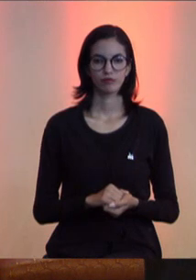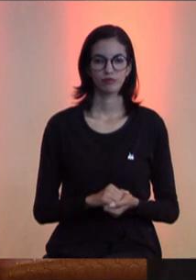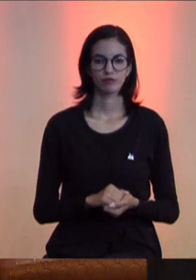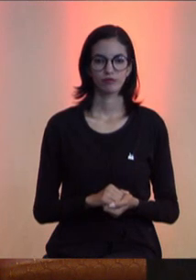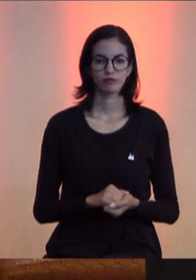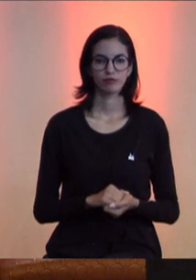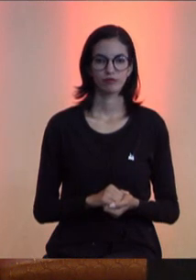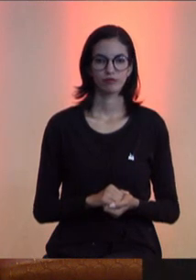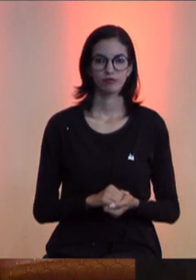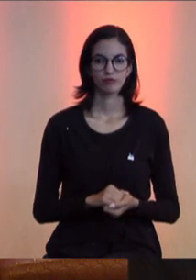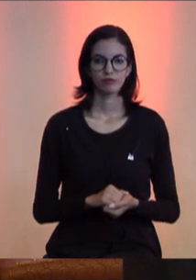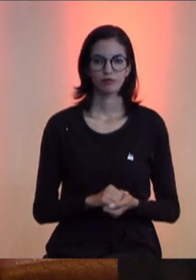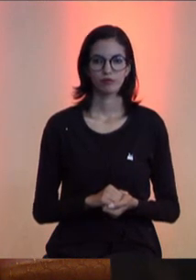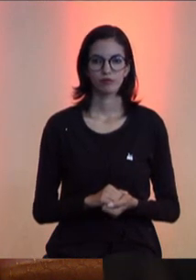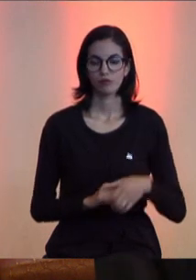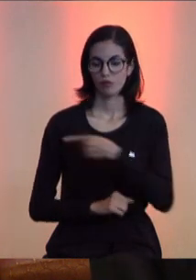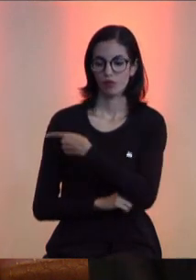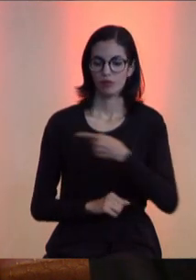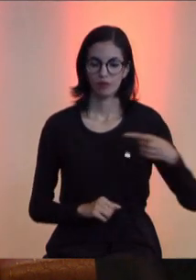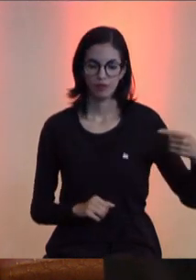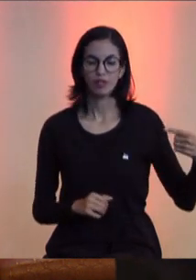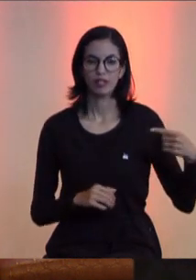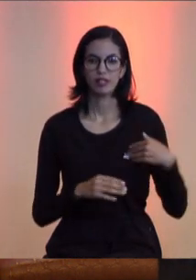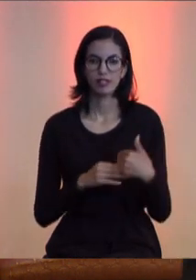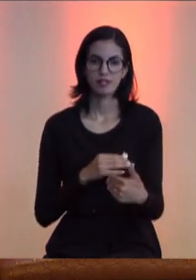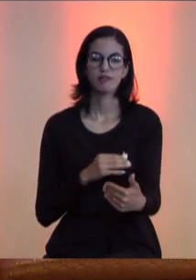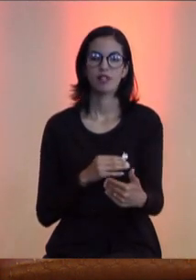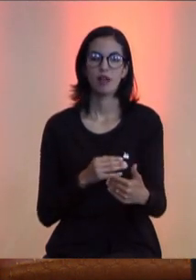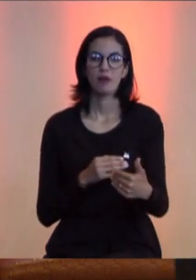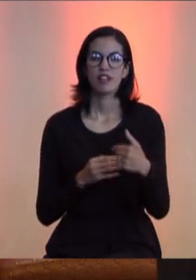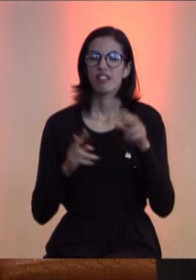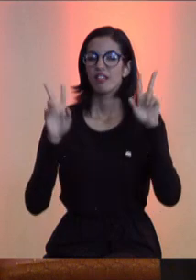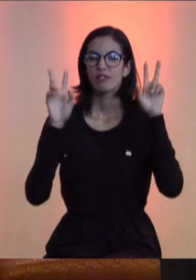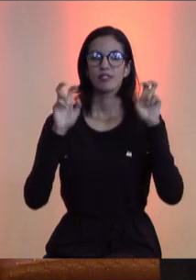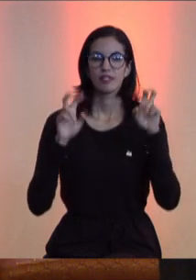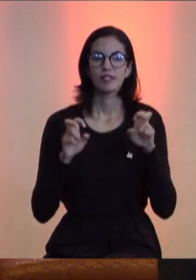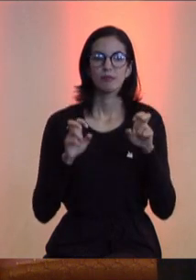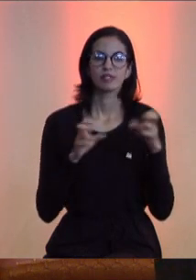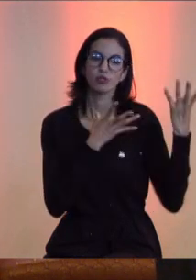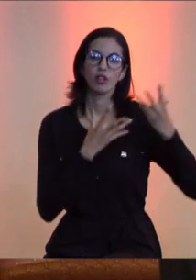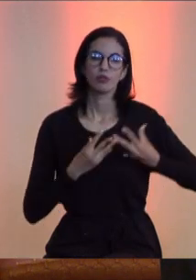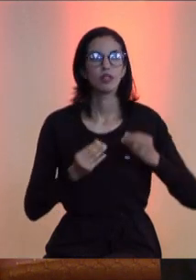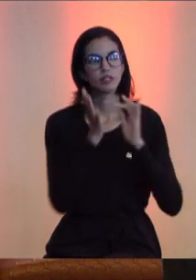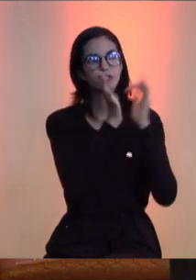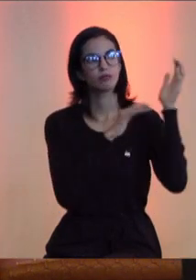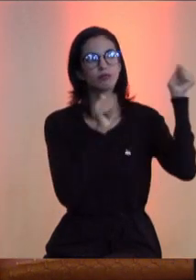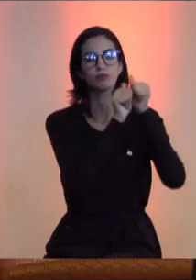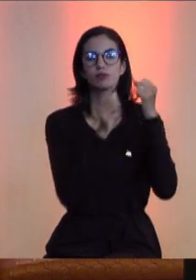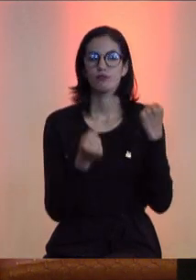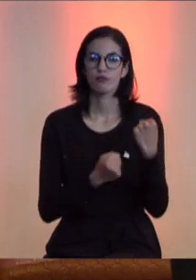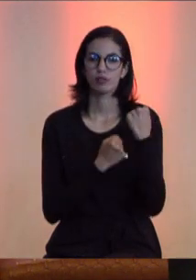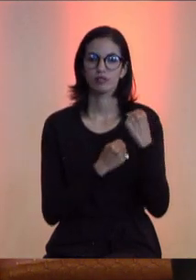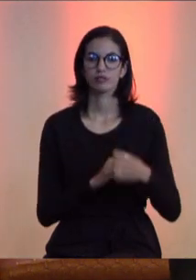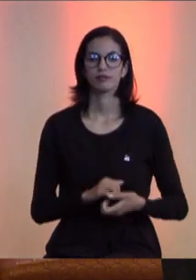him. Toda la semana hablaremos de lo que nos ayudará a estar fuertes en él. Yesterday I introduced you to